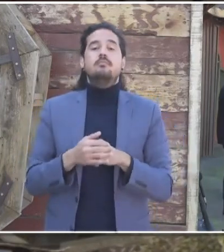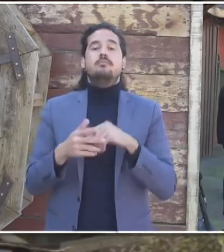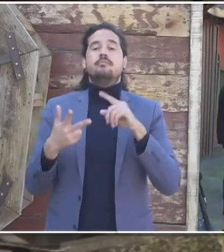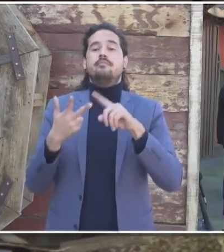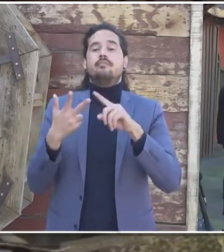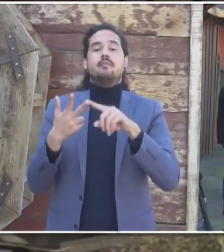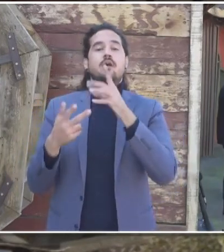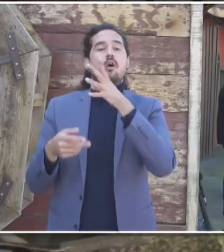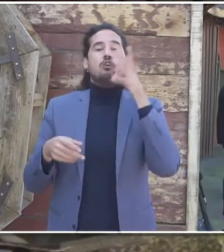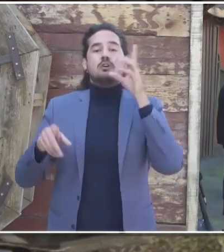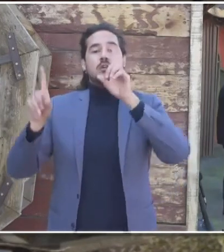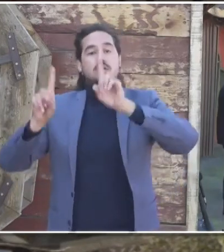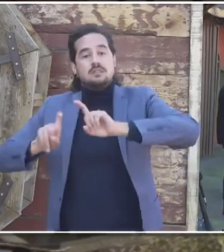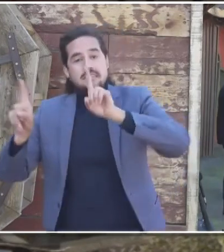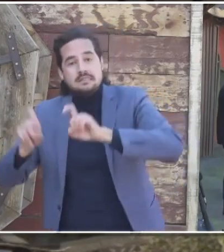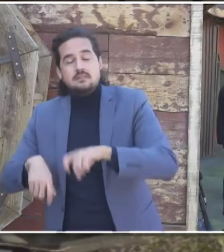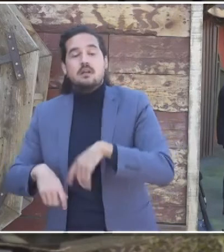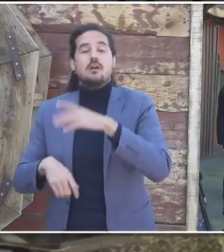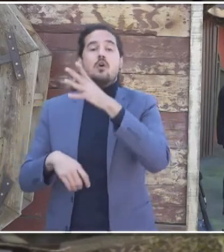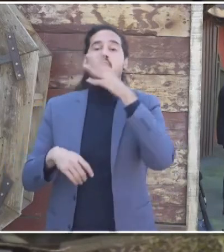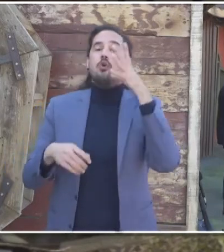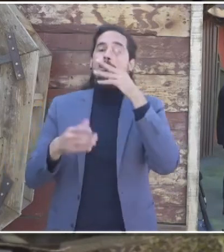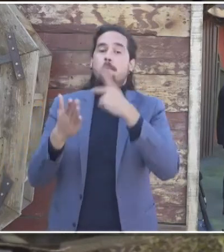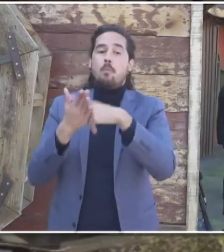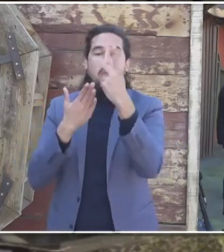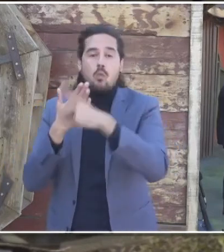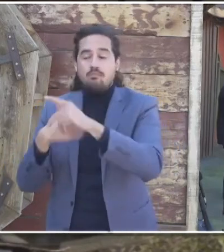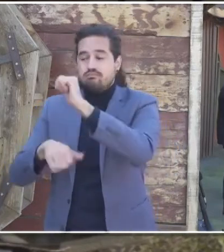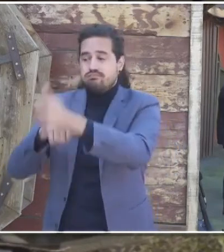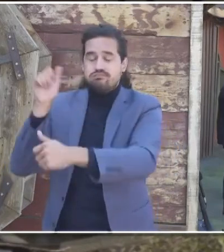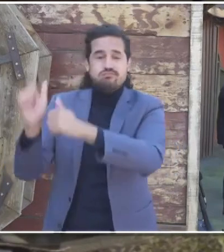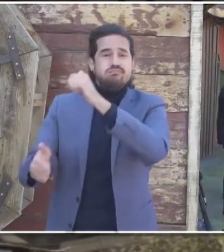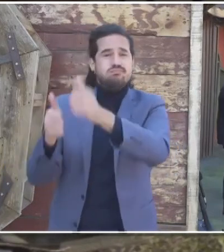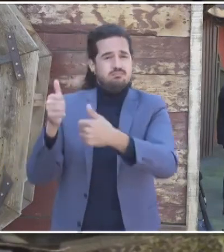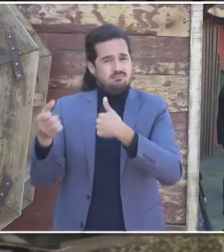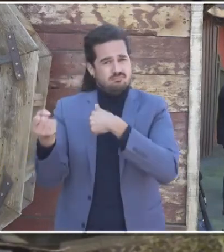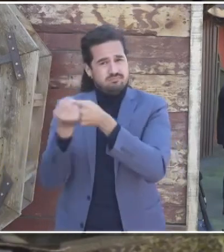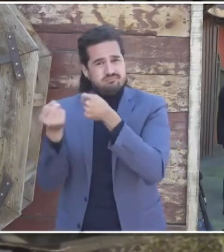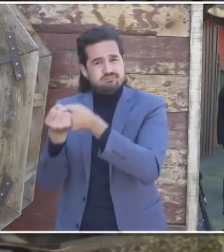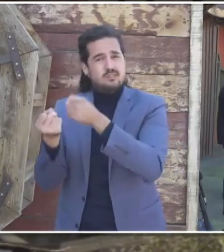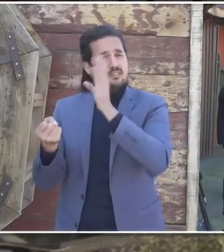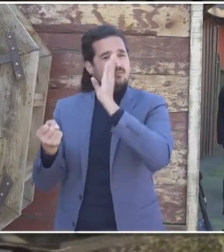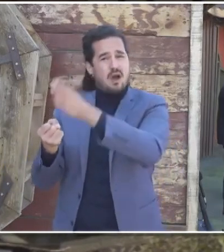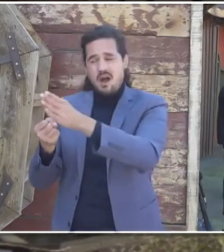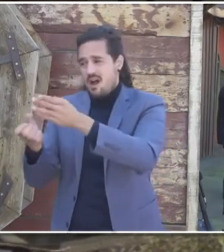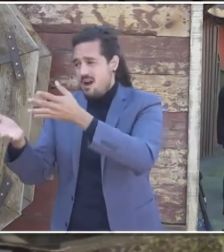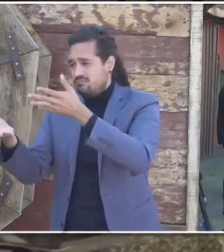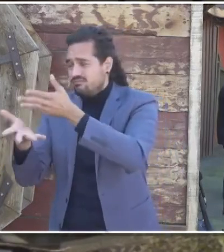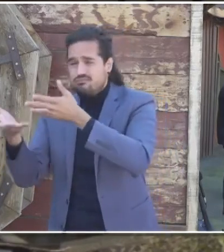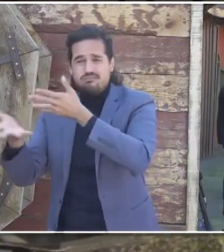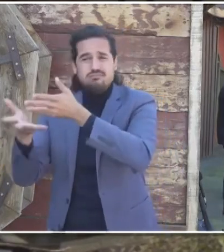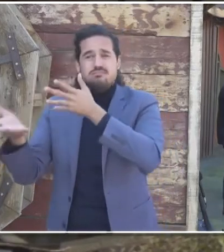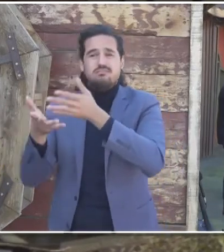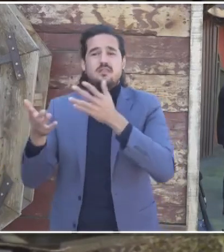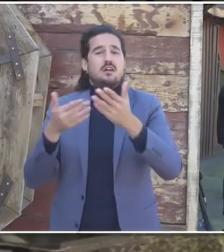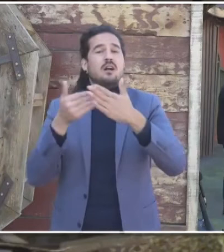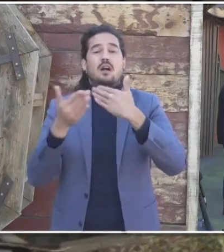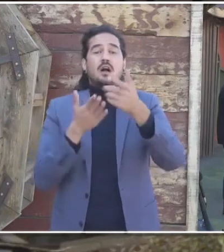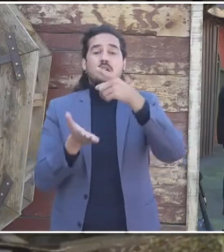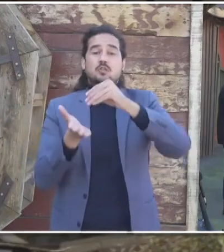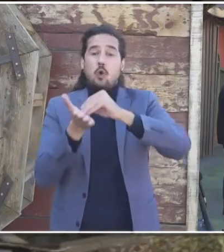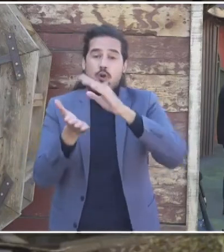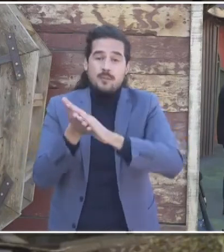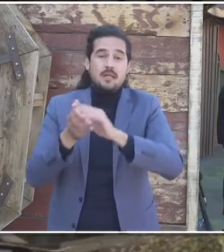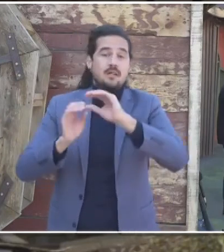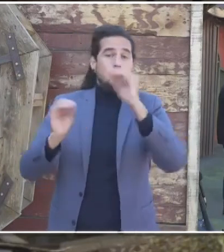counties in the state, as it relates to direct grants, regardless of your immigration status. And I know some folks, perhaps the folks behind me, didn't like that